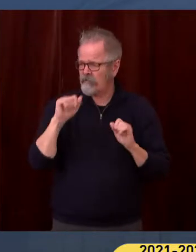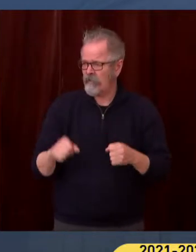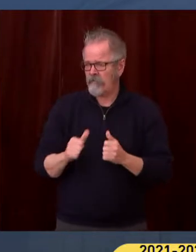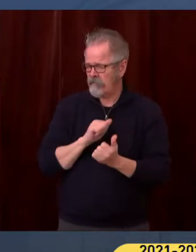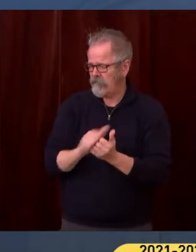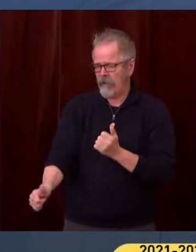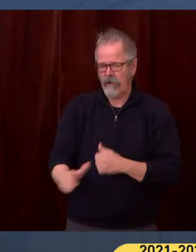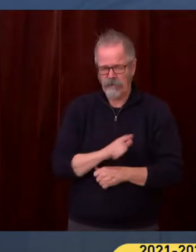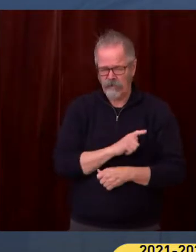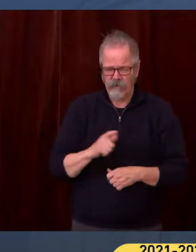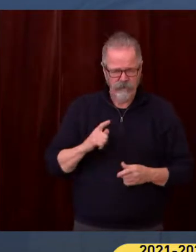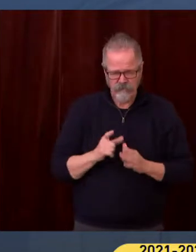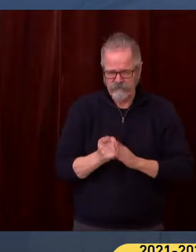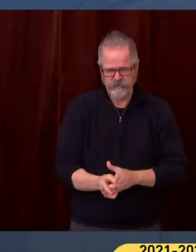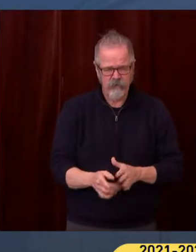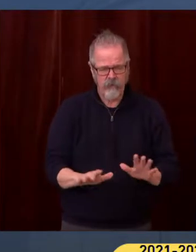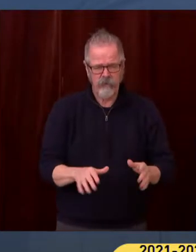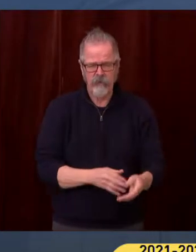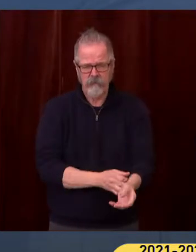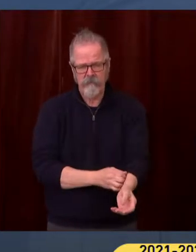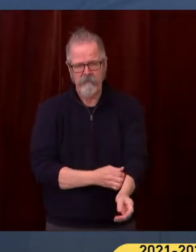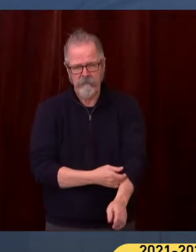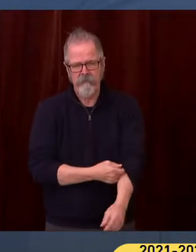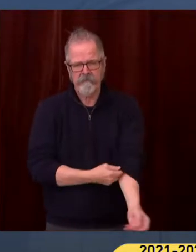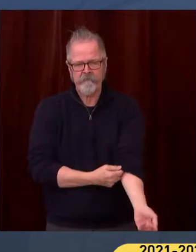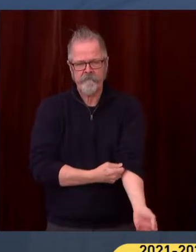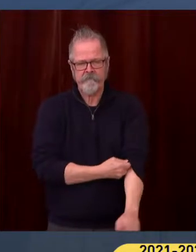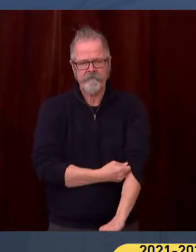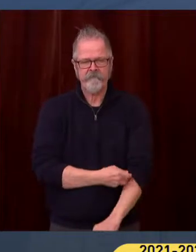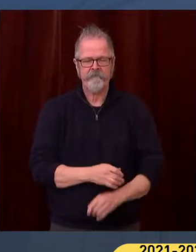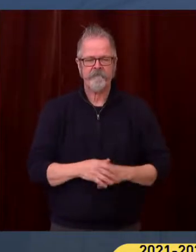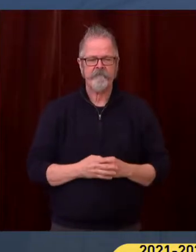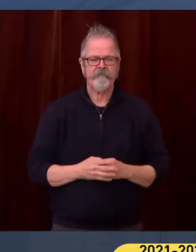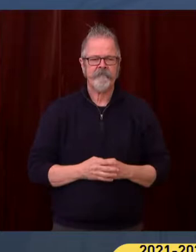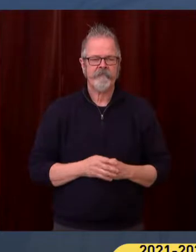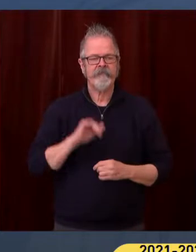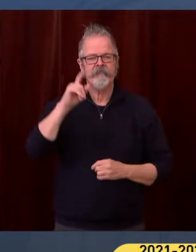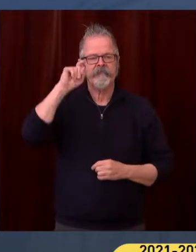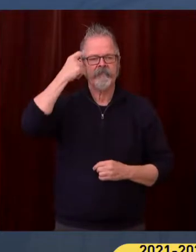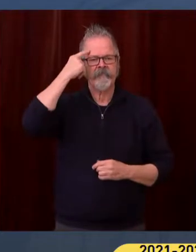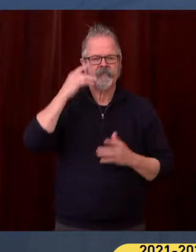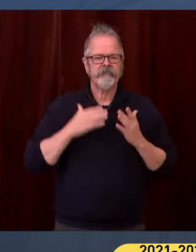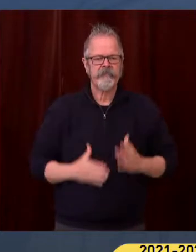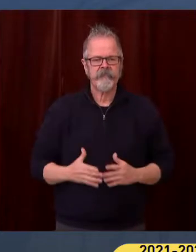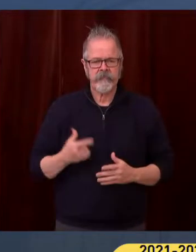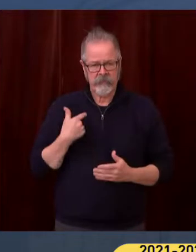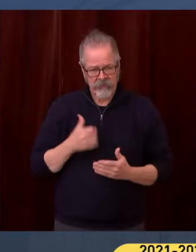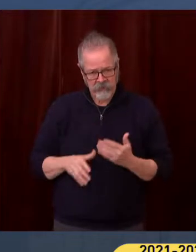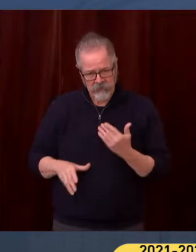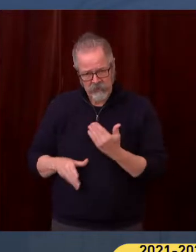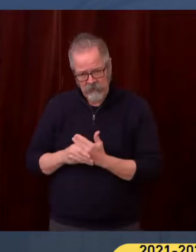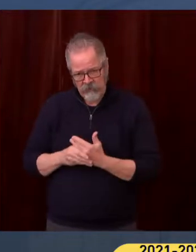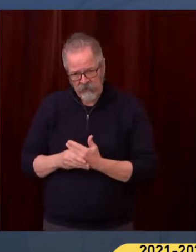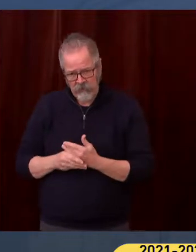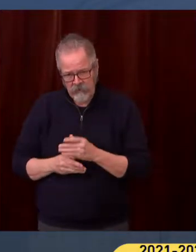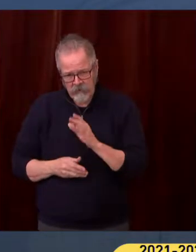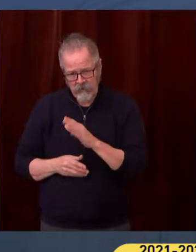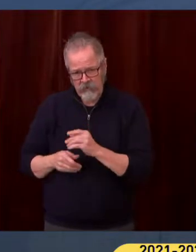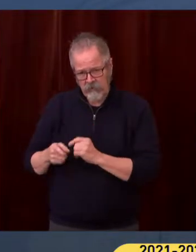Yes, I may add, too, you know, the citizens had a choice this year in one race, in the governor's race.